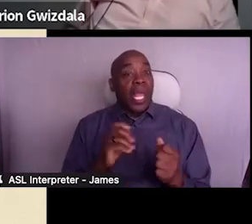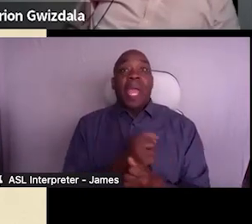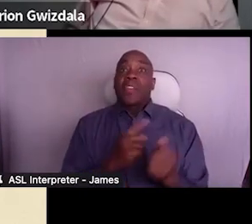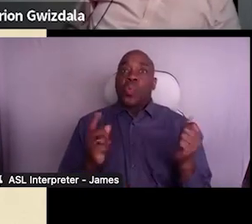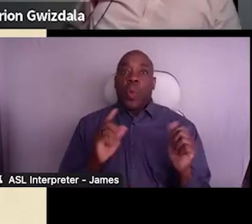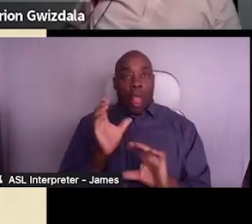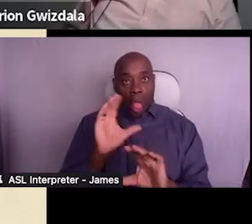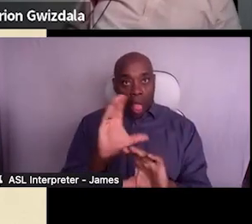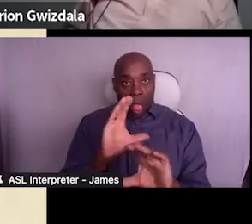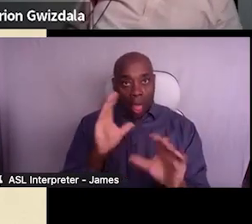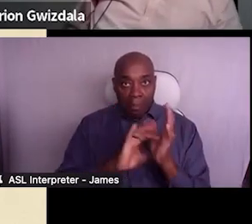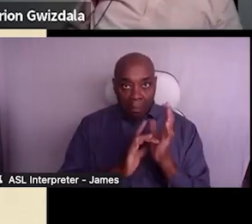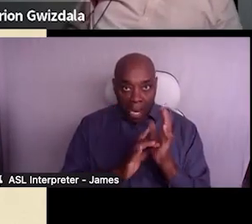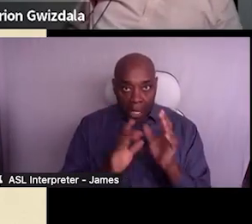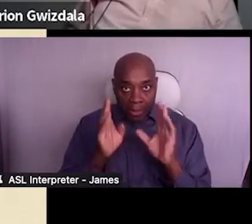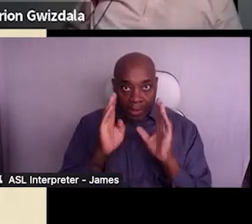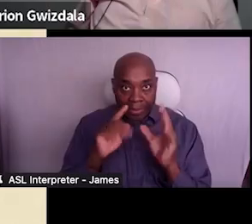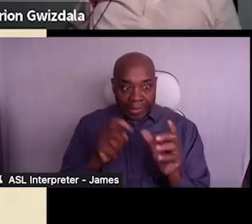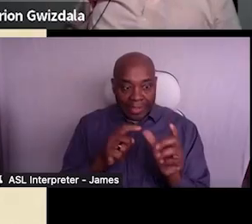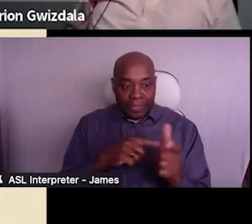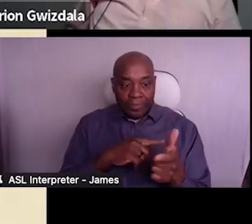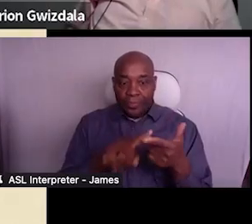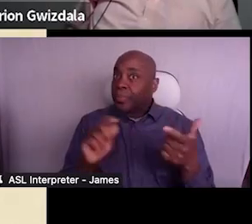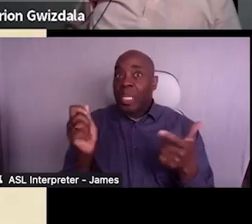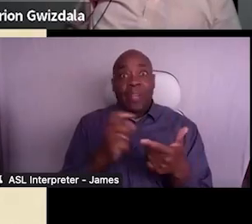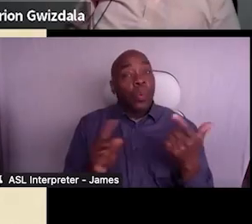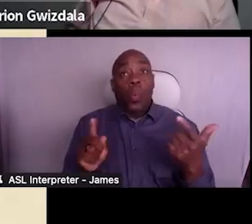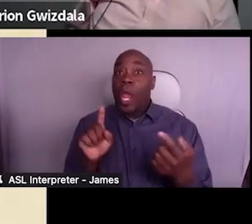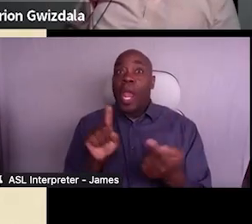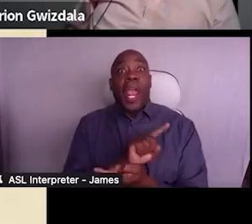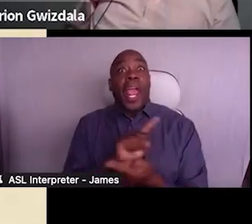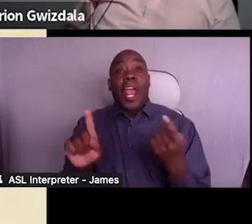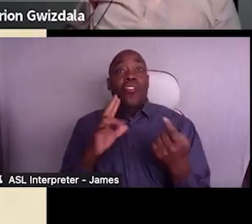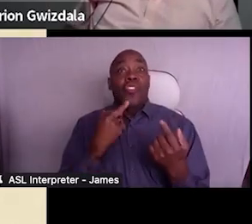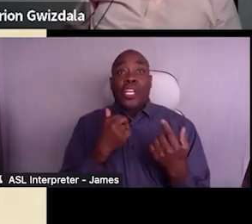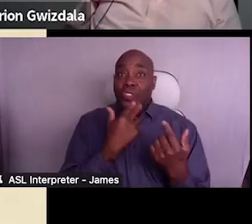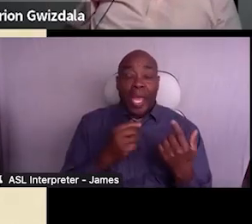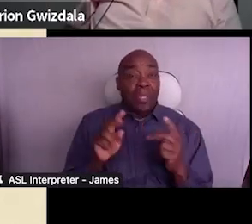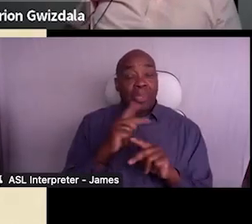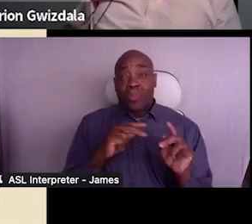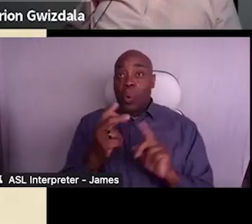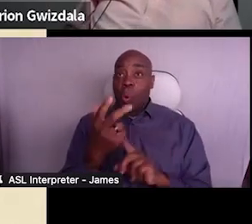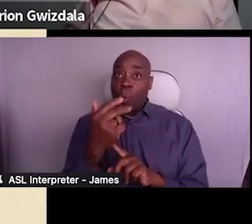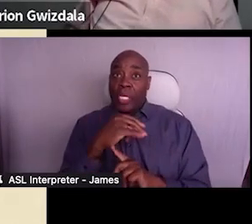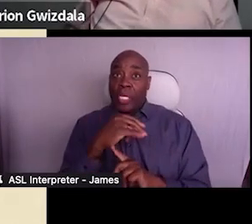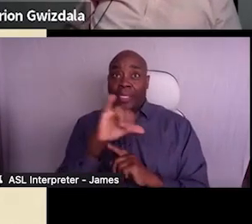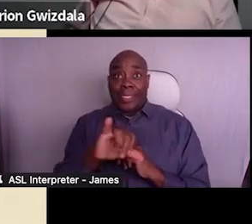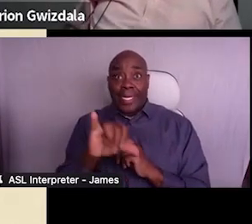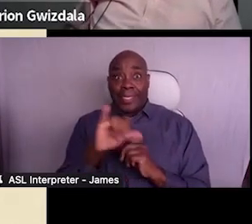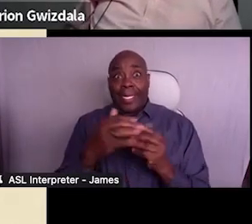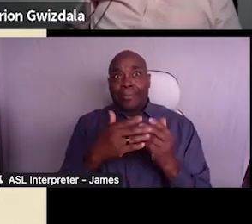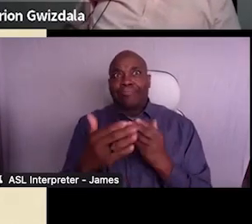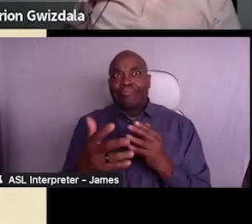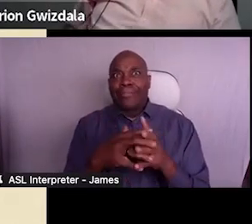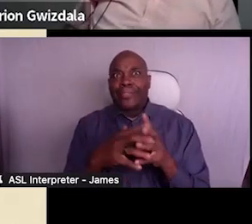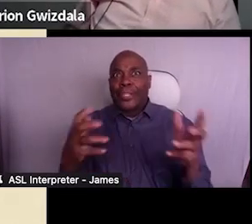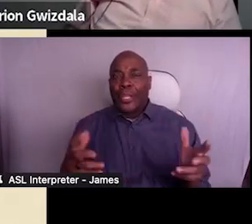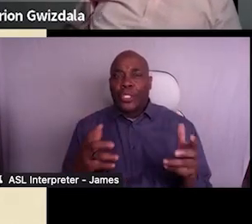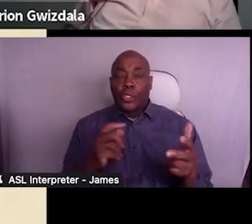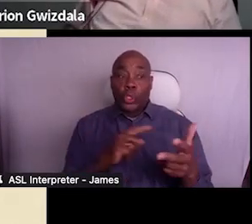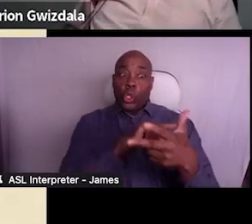medical attention. Everybody goes out and eats at restaurants, and people stay in hotels quite a bit. So those